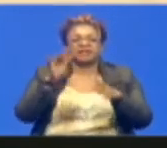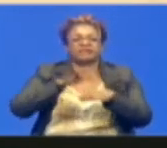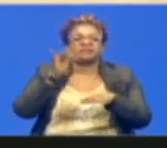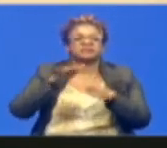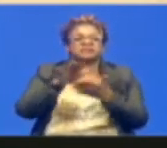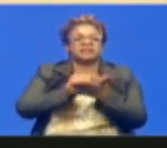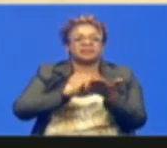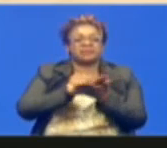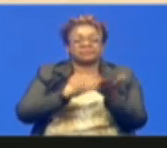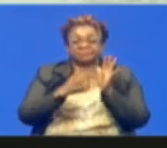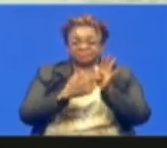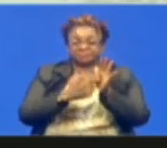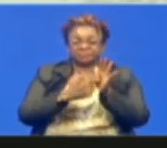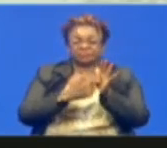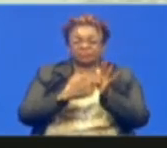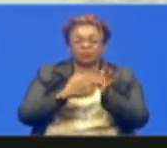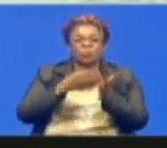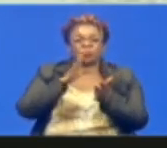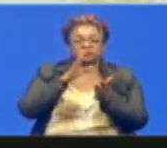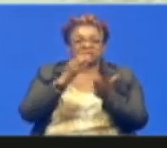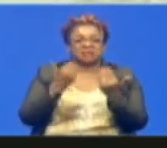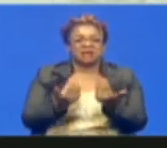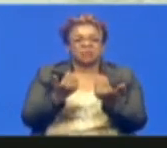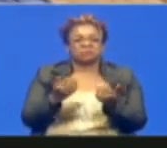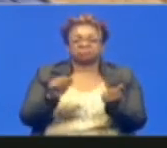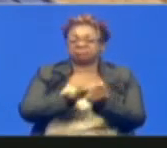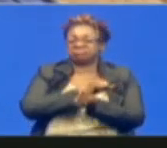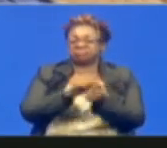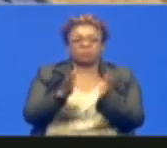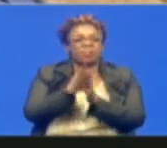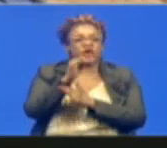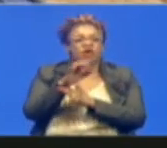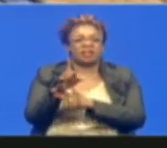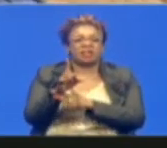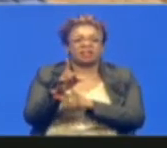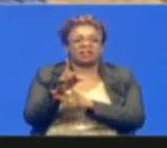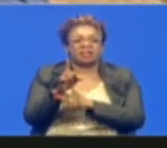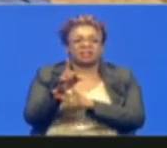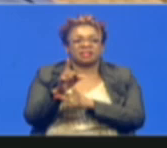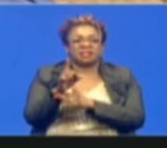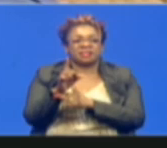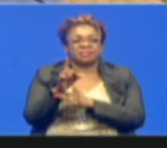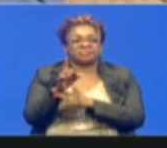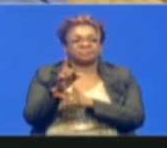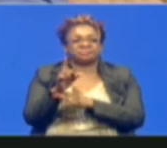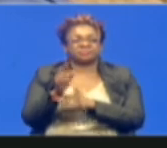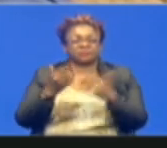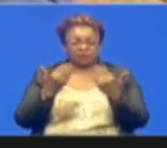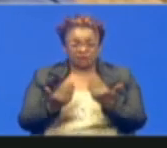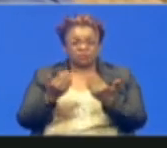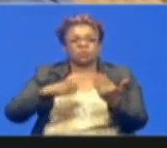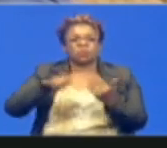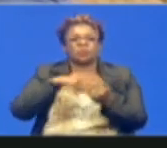of the underground water in the area has been contaminated with oil. Outwardly, we now create